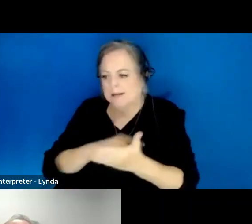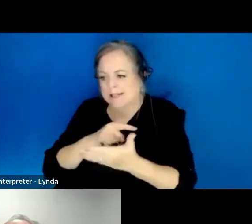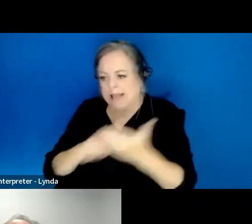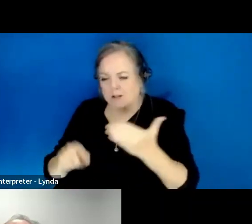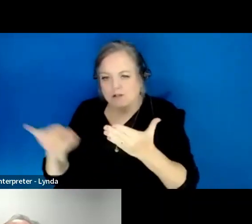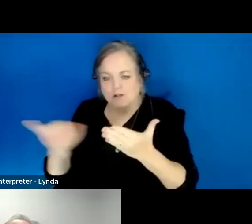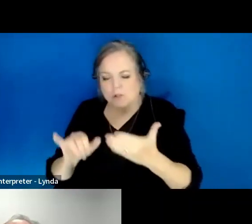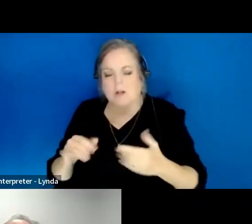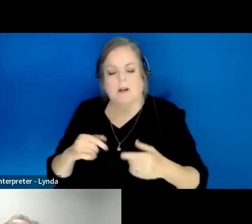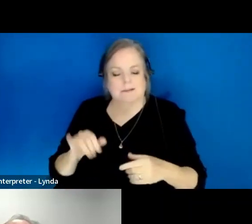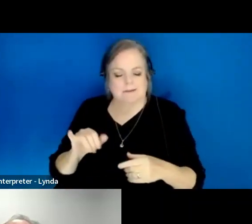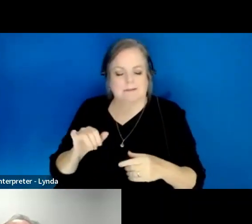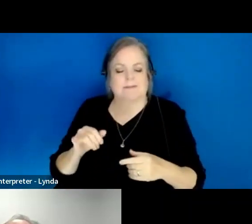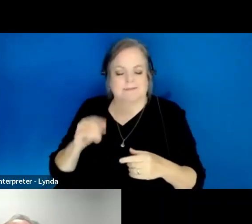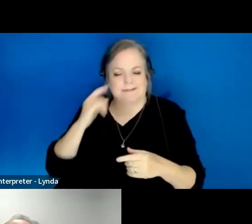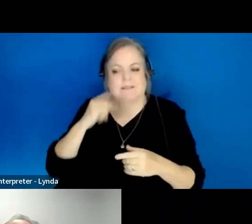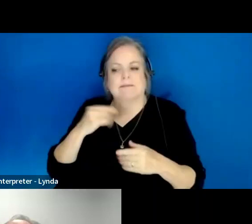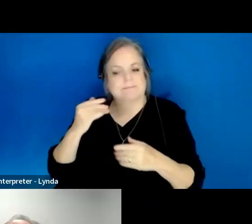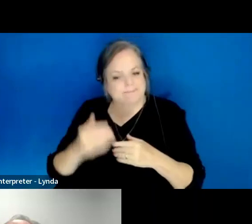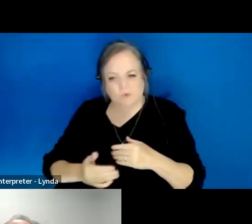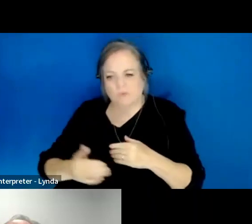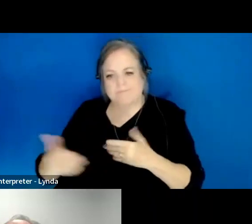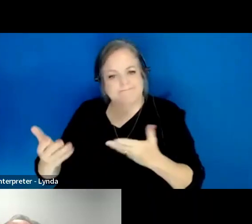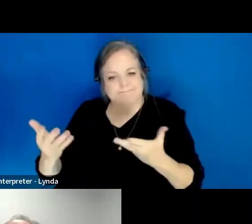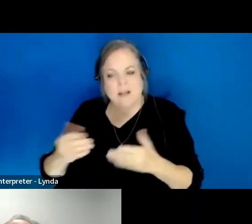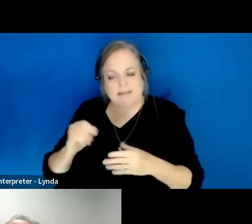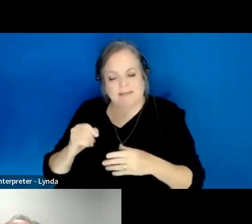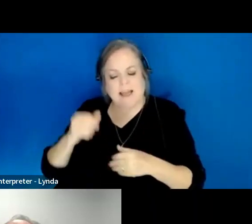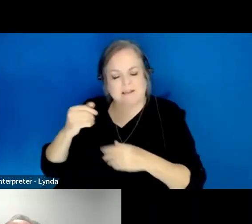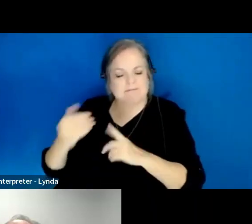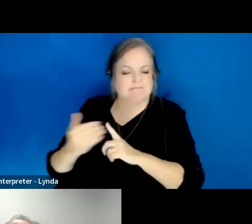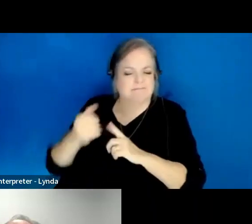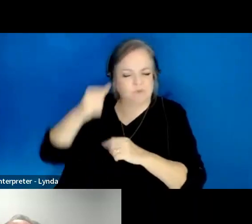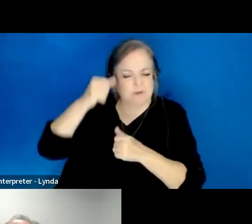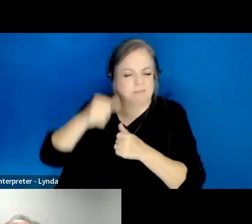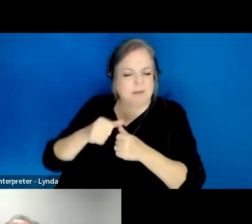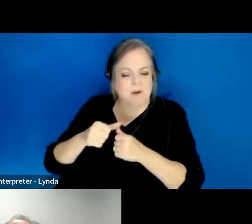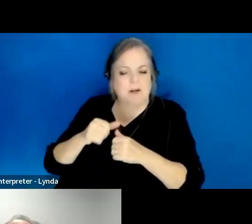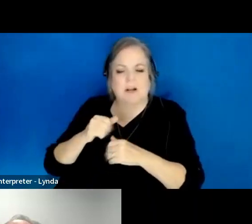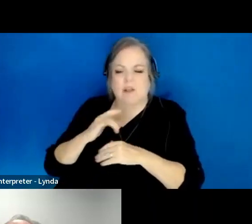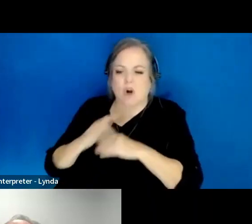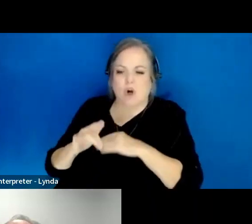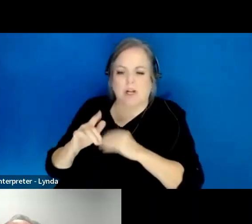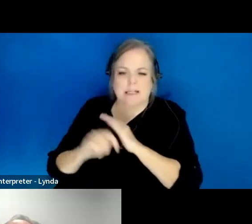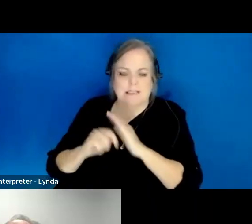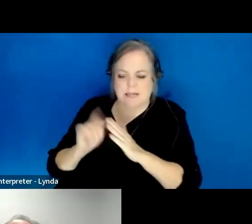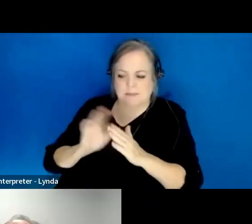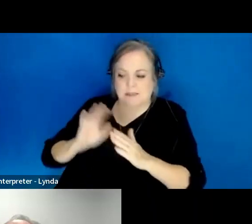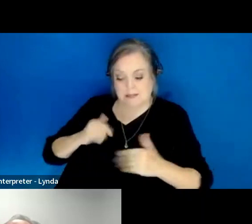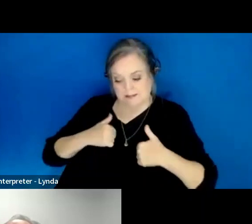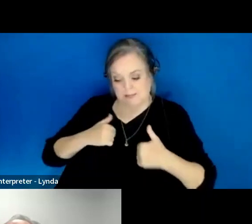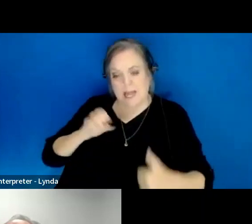go. And so that reminds me of the super early times of, as an epidemiologist, seeing